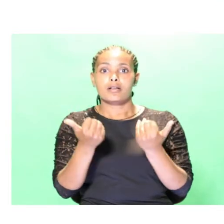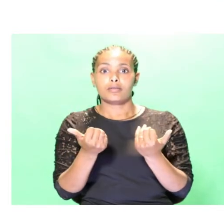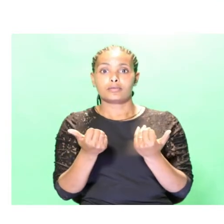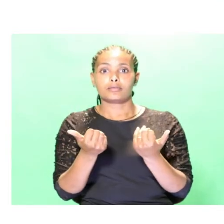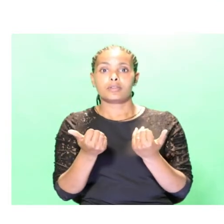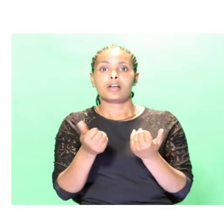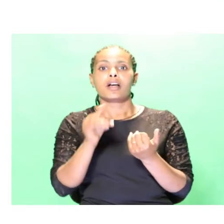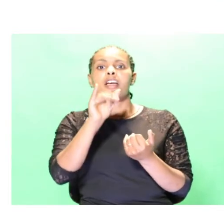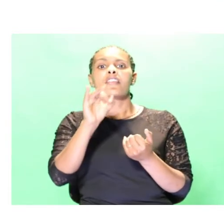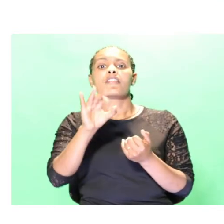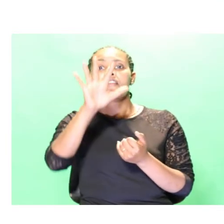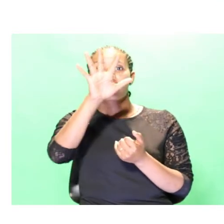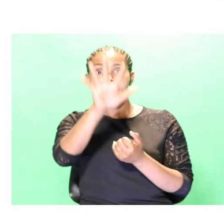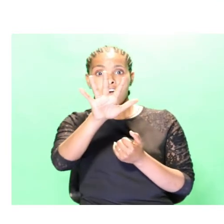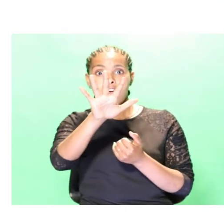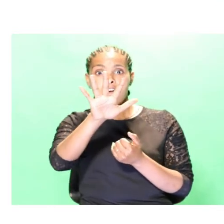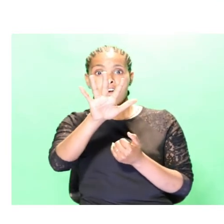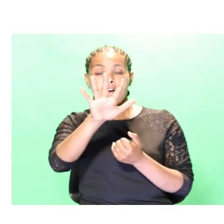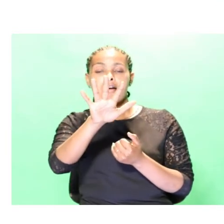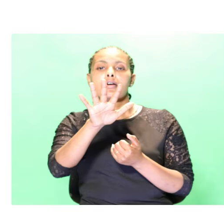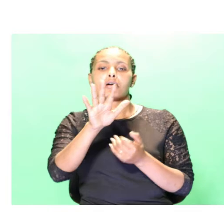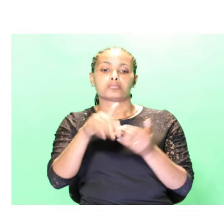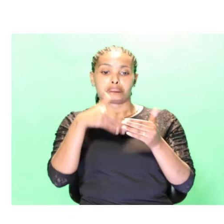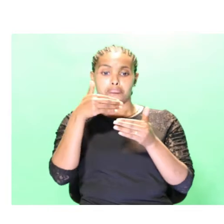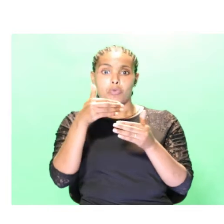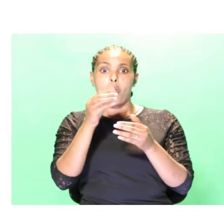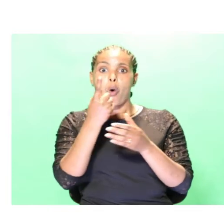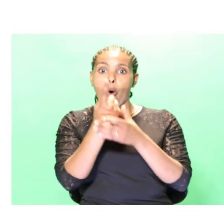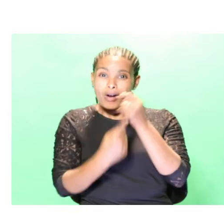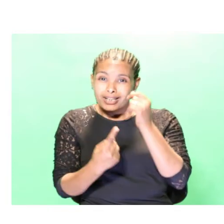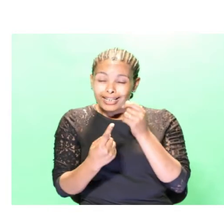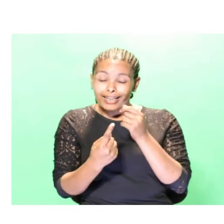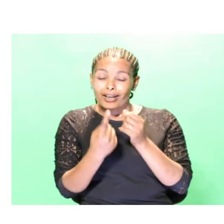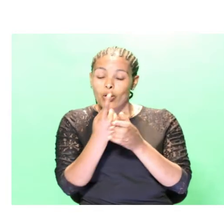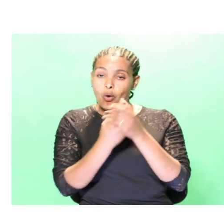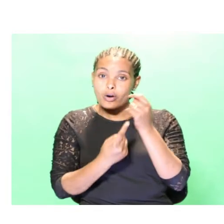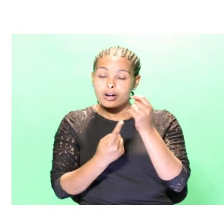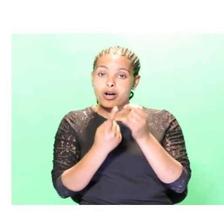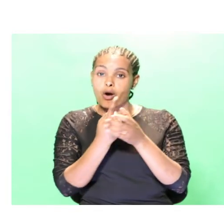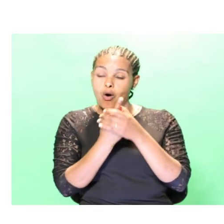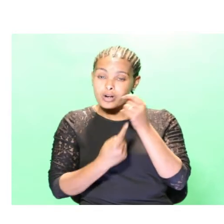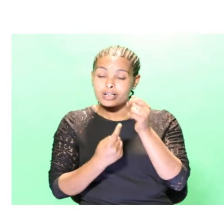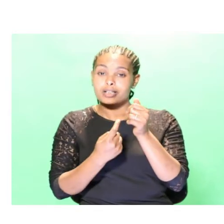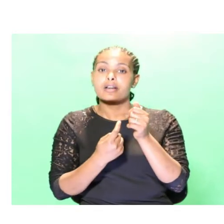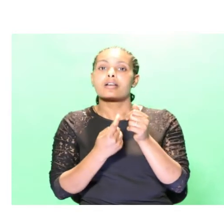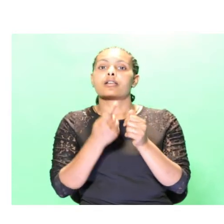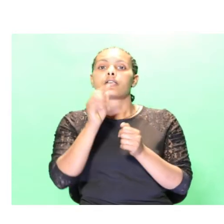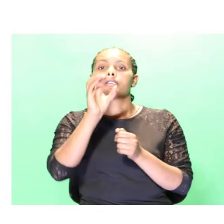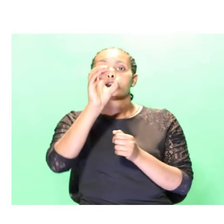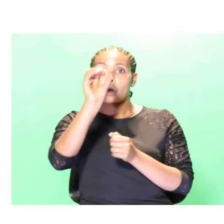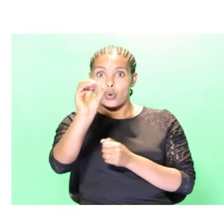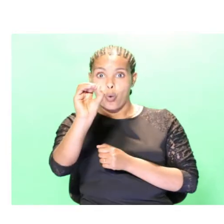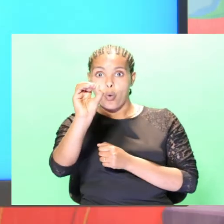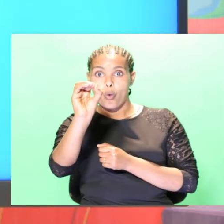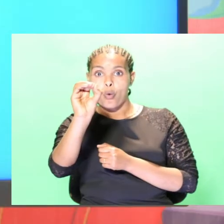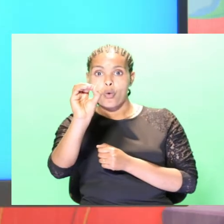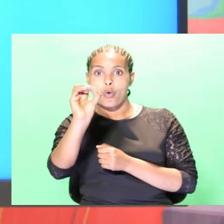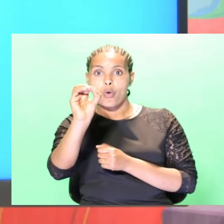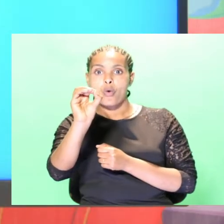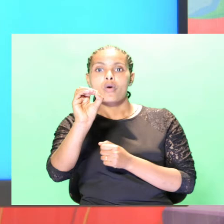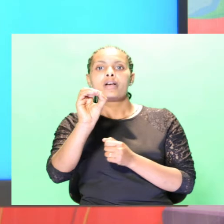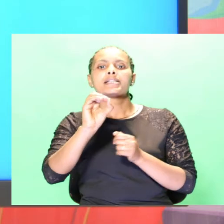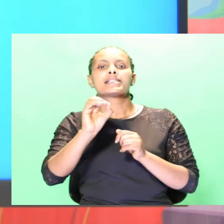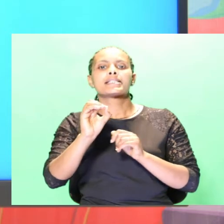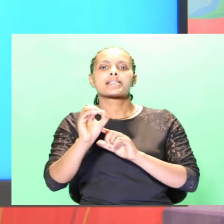Note, if 5 is followed only by zeros, if 5 is followed only by zeros,